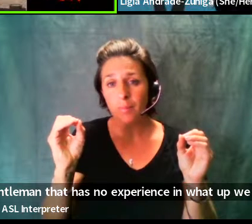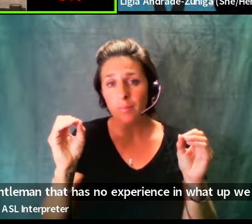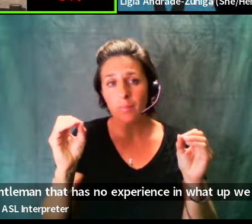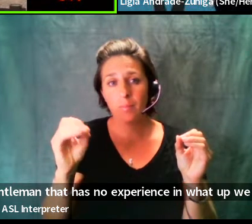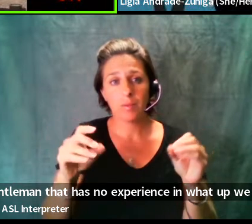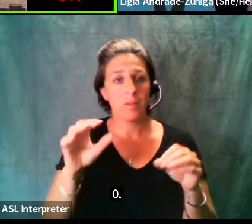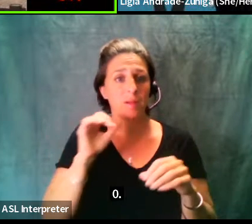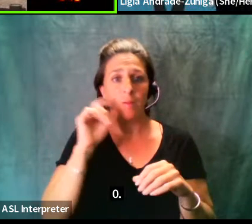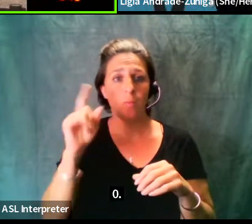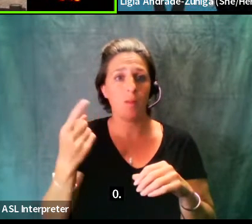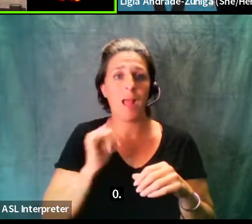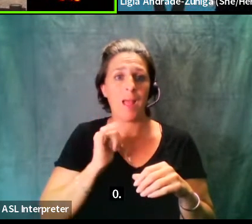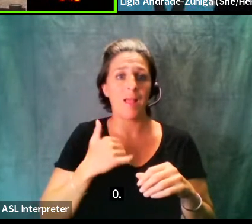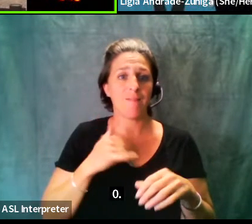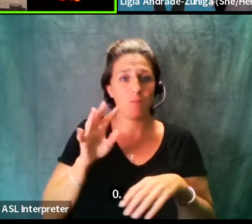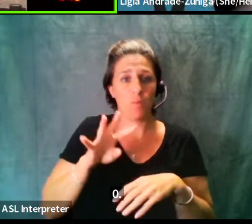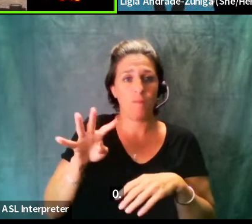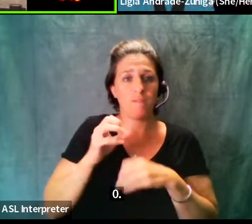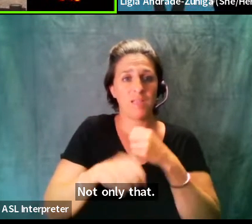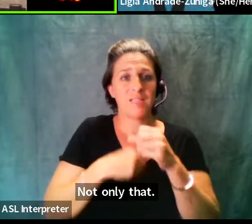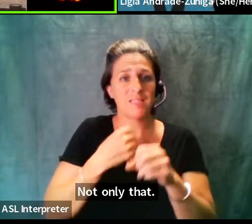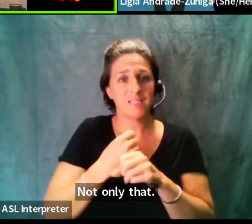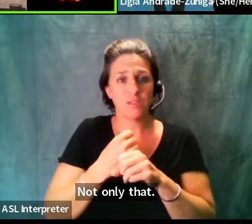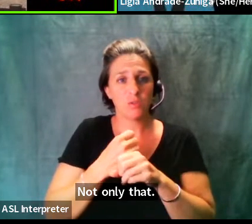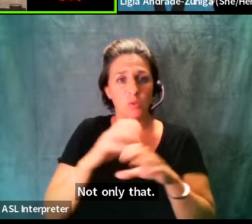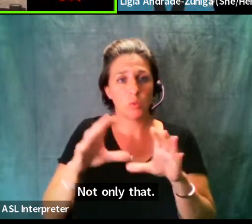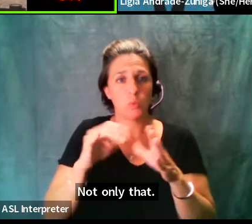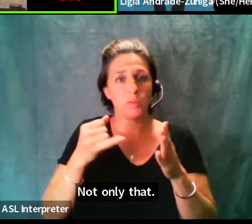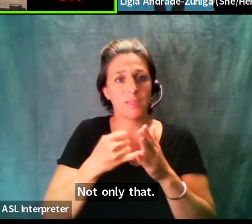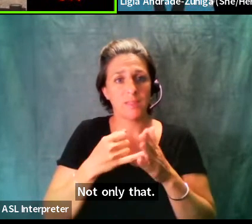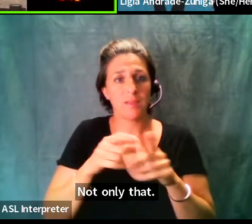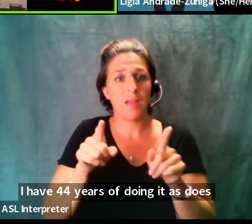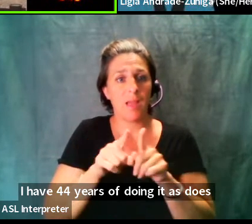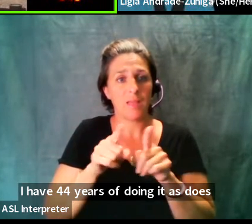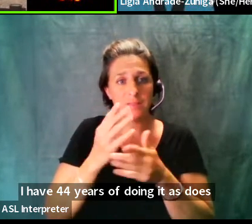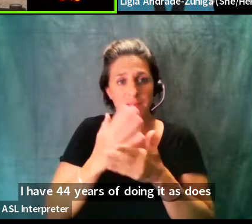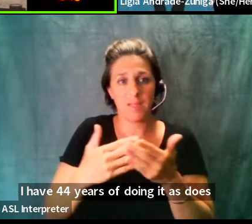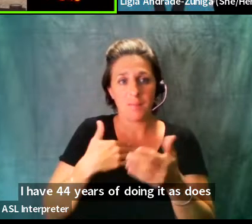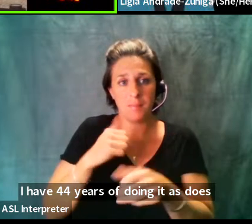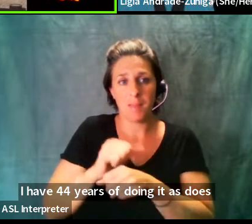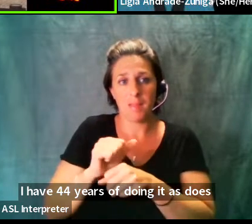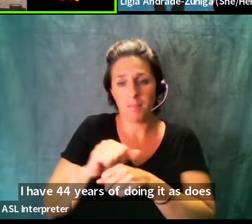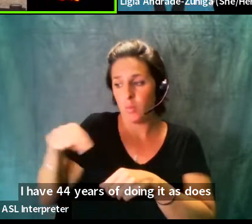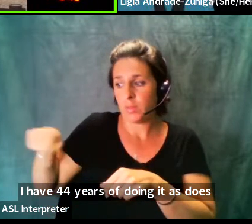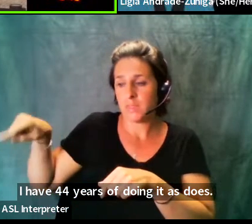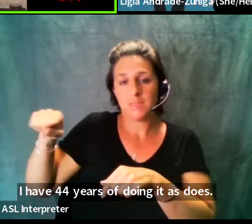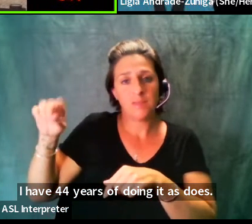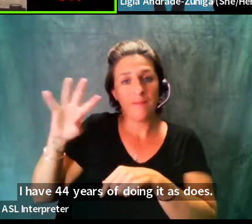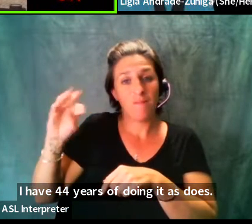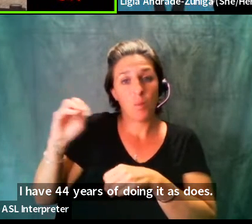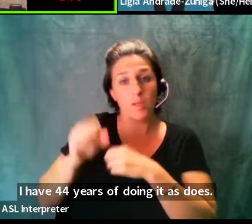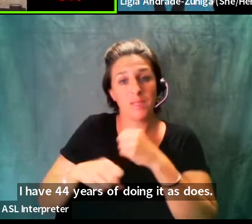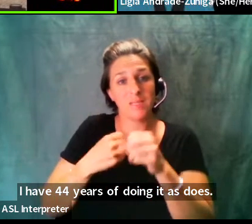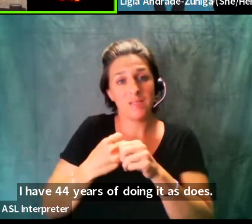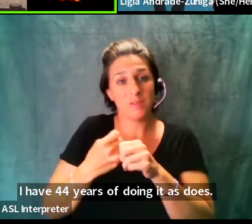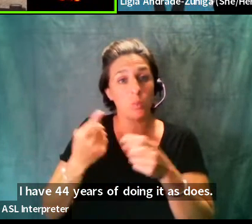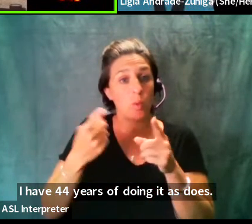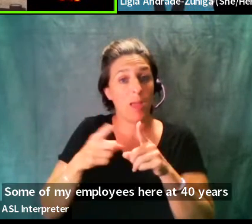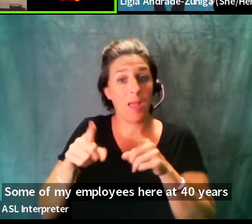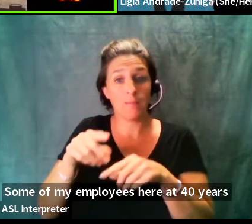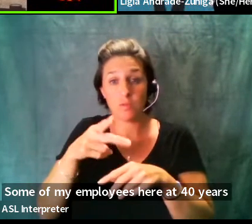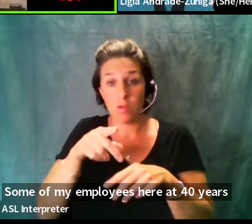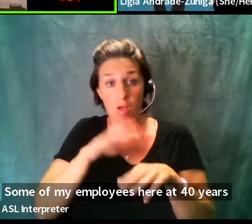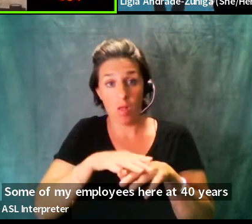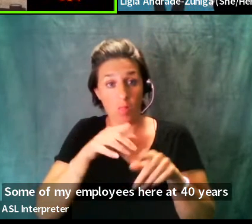I have 44 years of doing it, as does some of my employees here have 40 years. What happens on those lines that you see